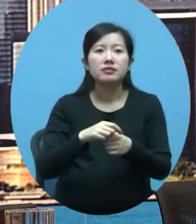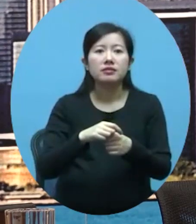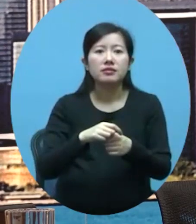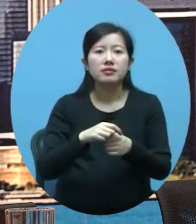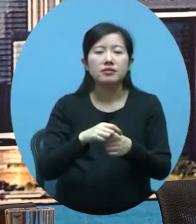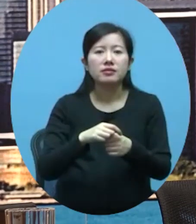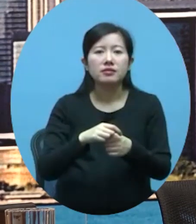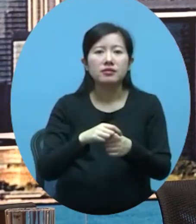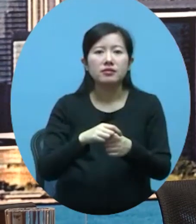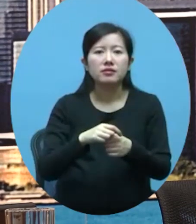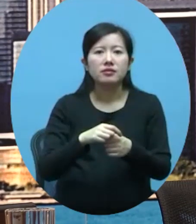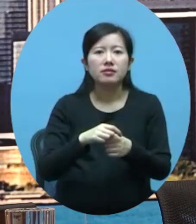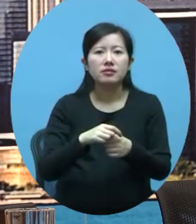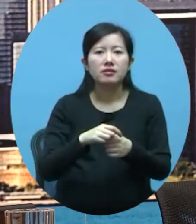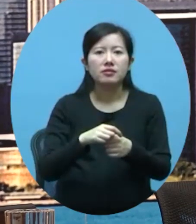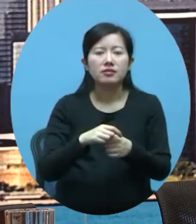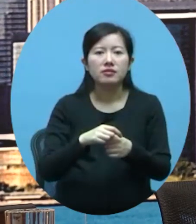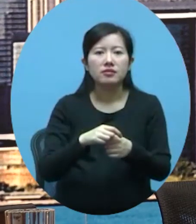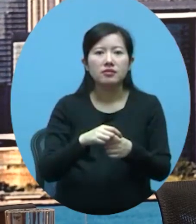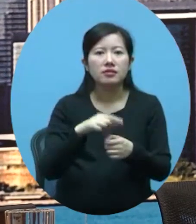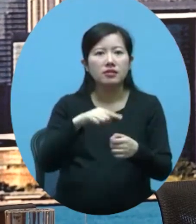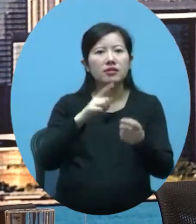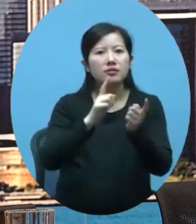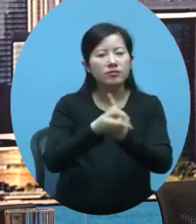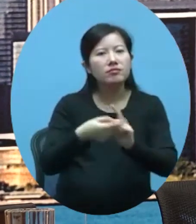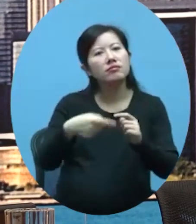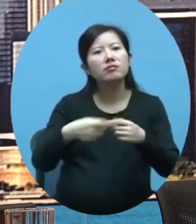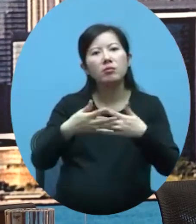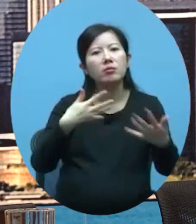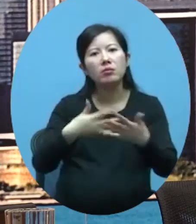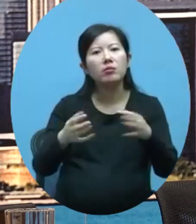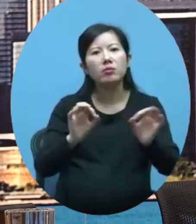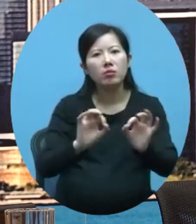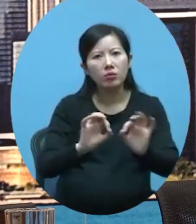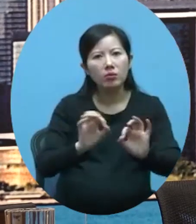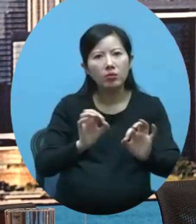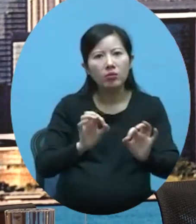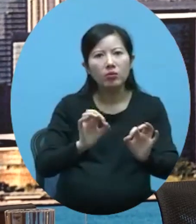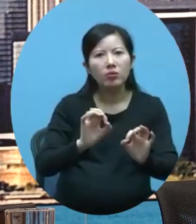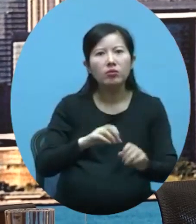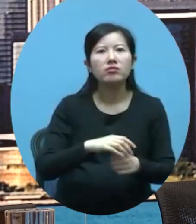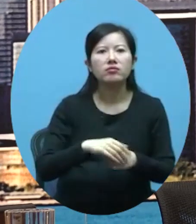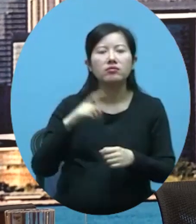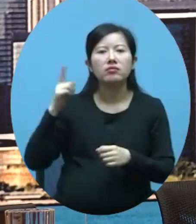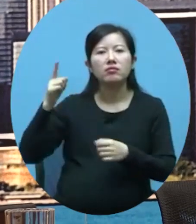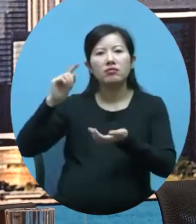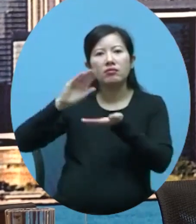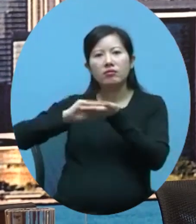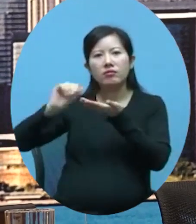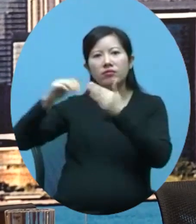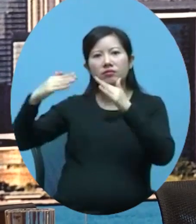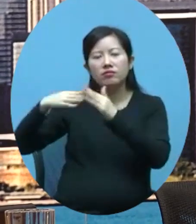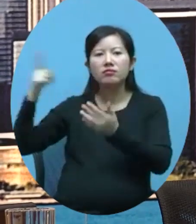initial test by the Japanese authority and they have passed the health check before they board so I think it's reasonable to